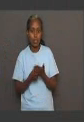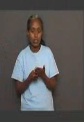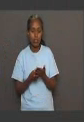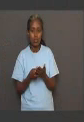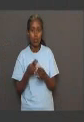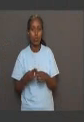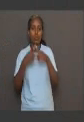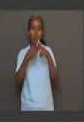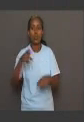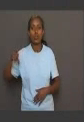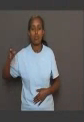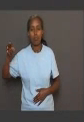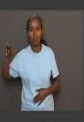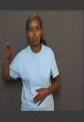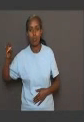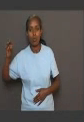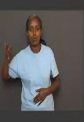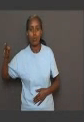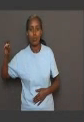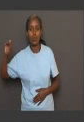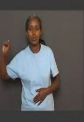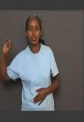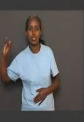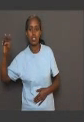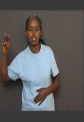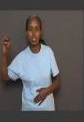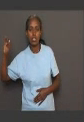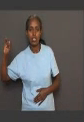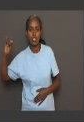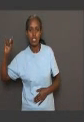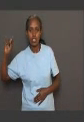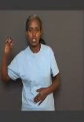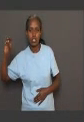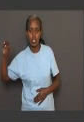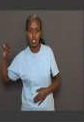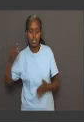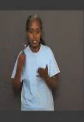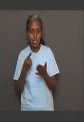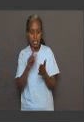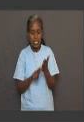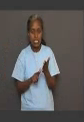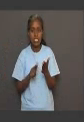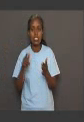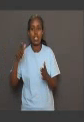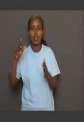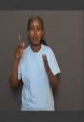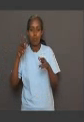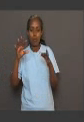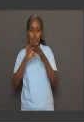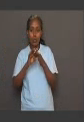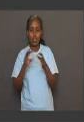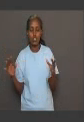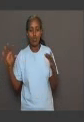proposition. Second, list the propositional connectives. You will remember